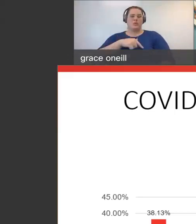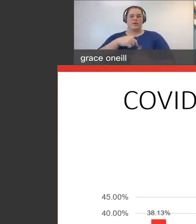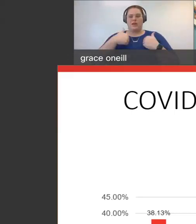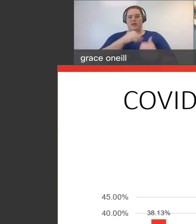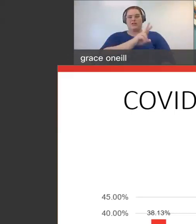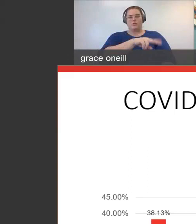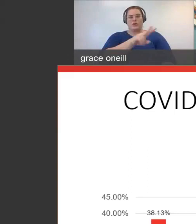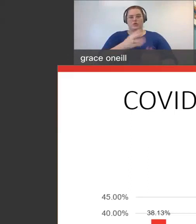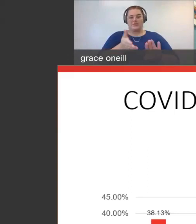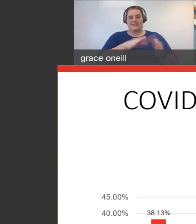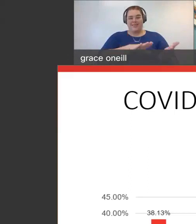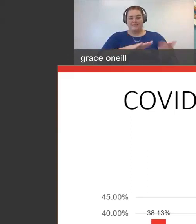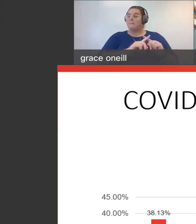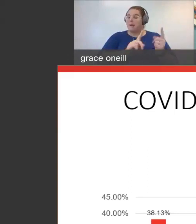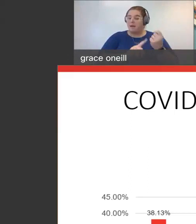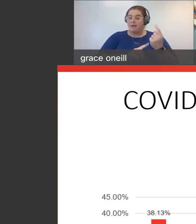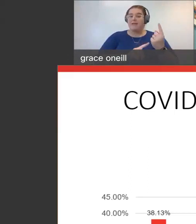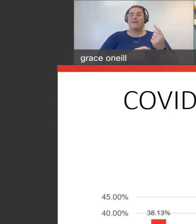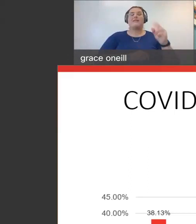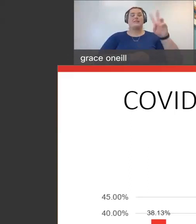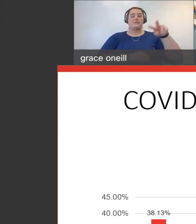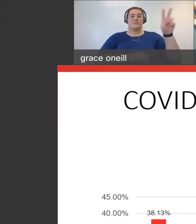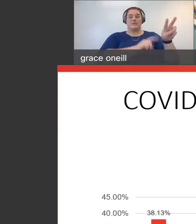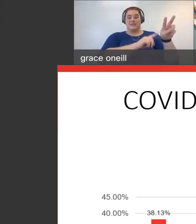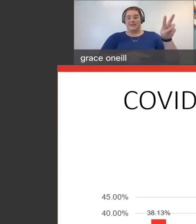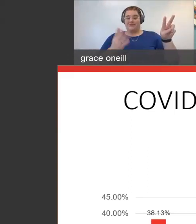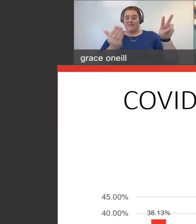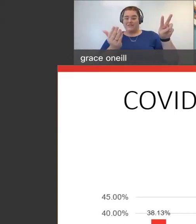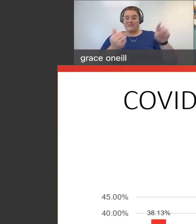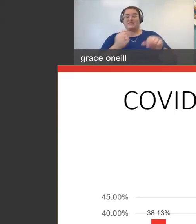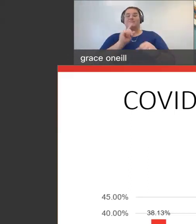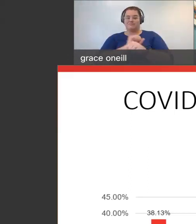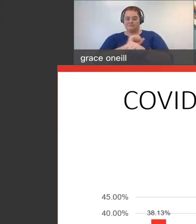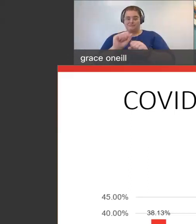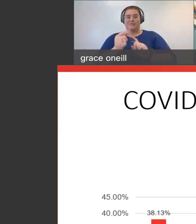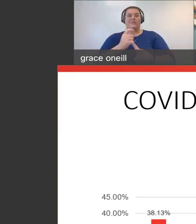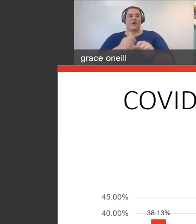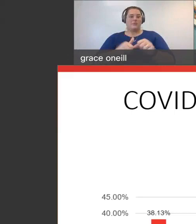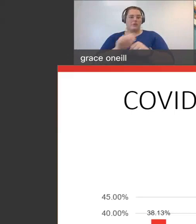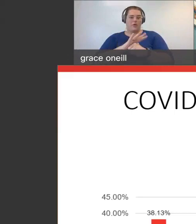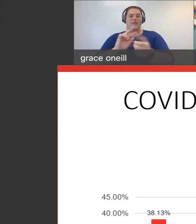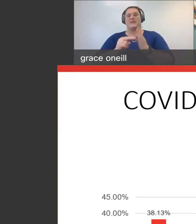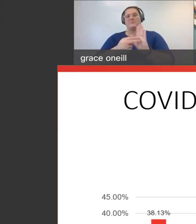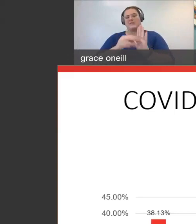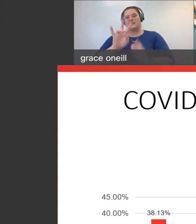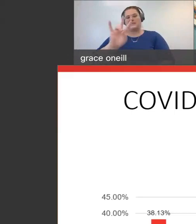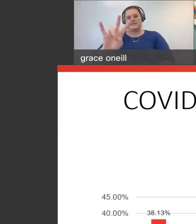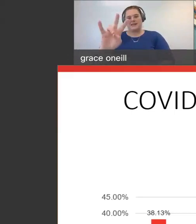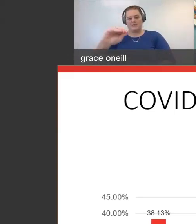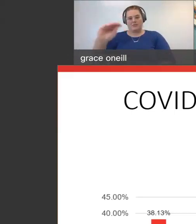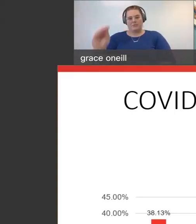are confirmed as COVID related. So that represents about 7% of people in supported living who've contracted